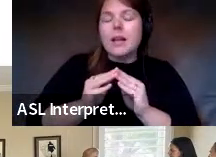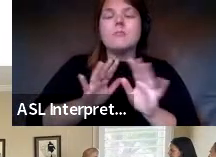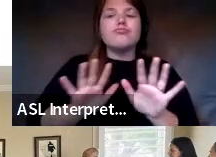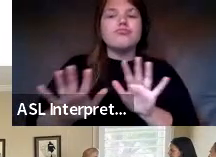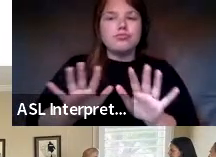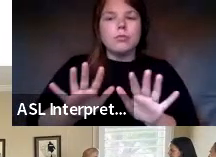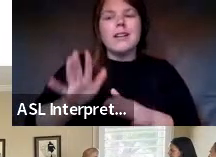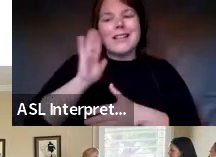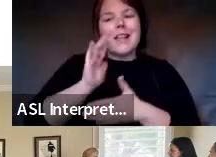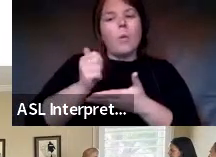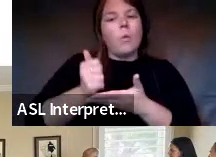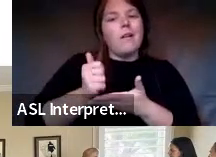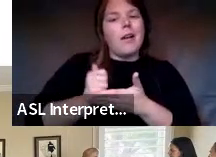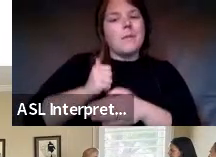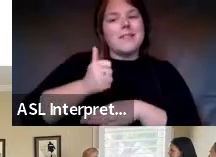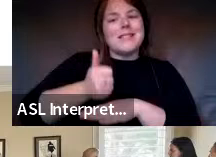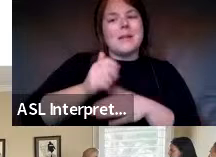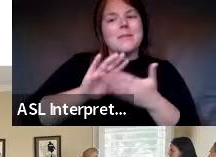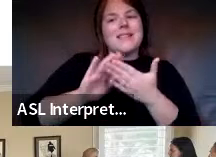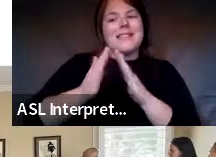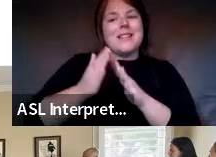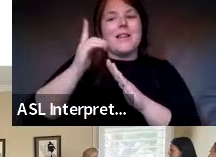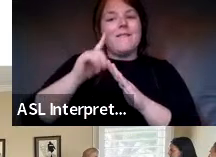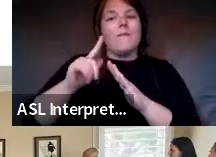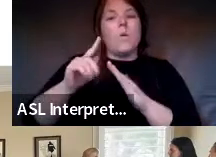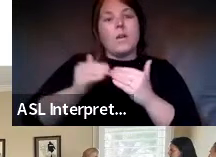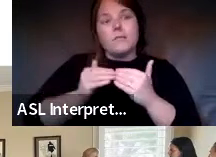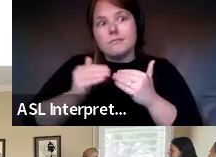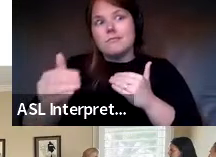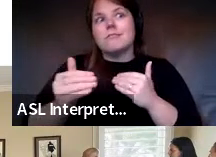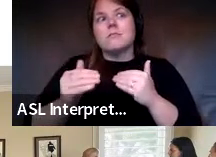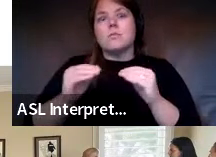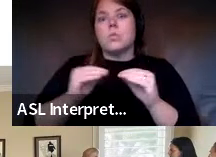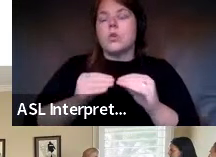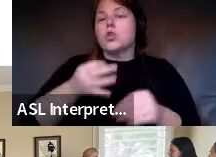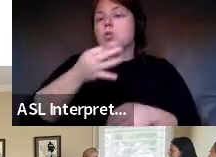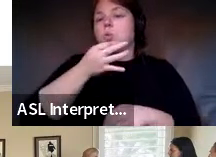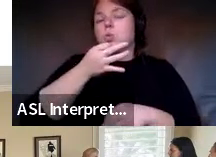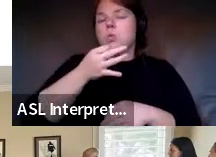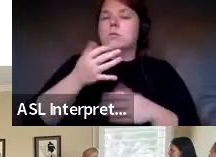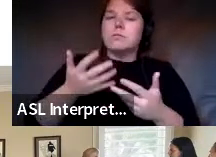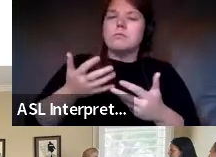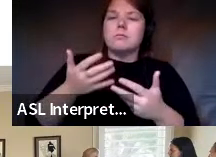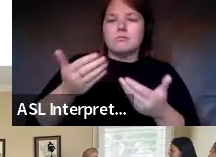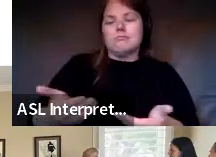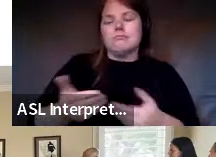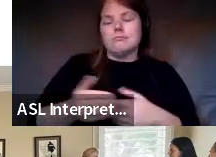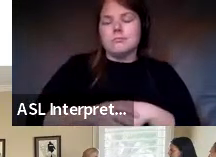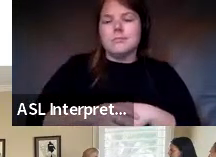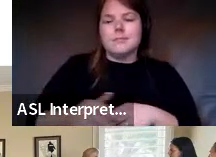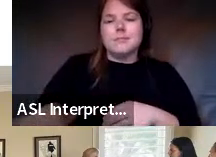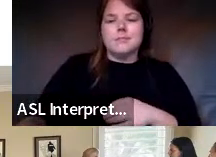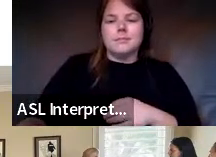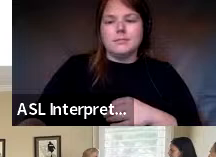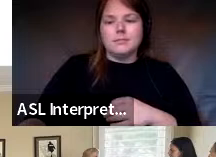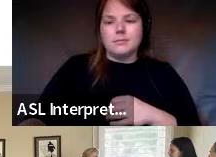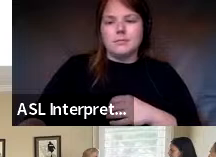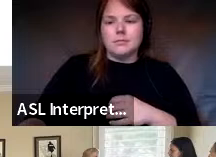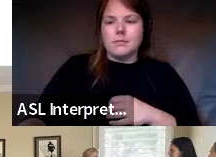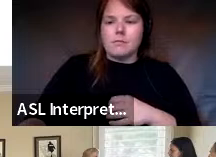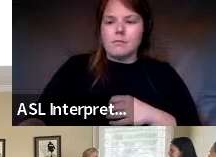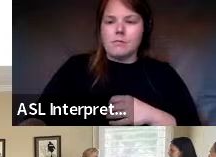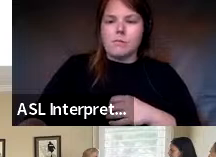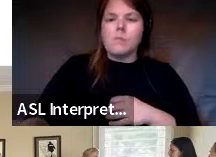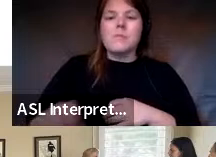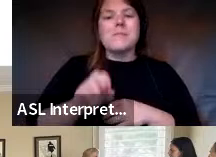would help position the city to move forward sooner, like the summer is what we've been told. Don't answer. Okay,